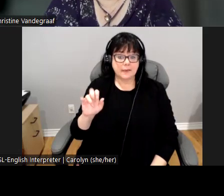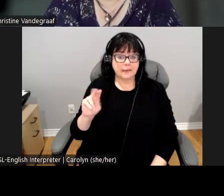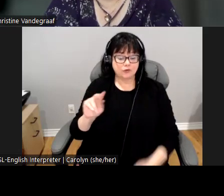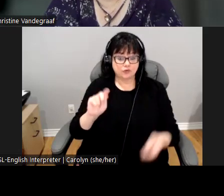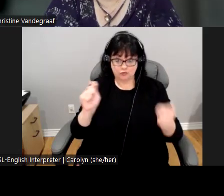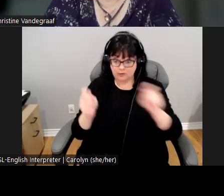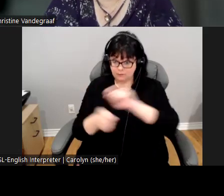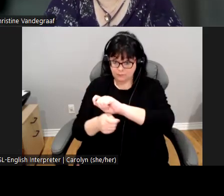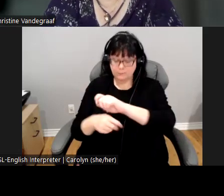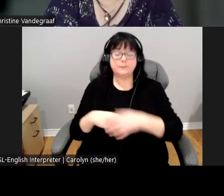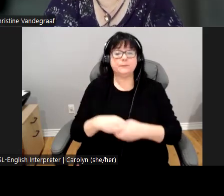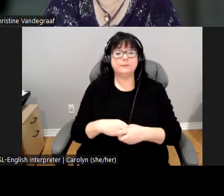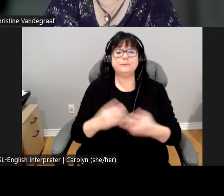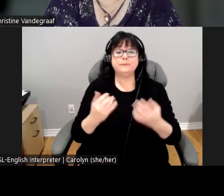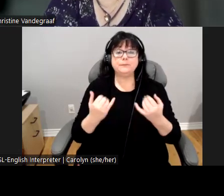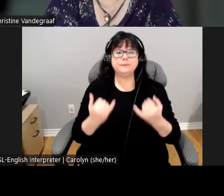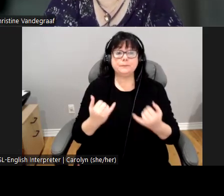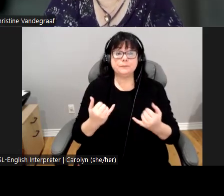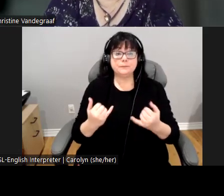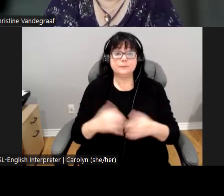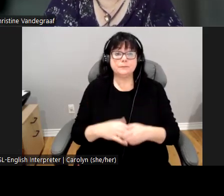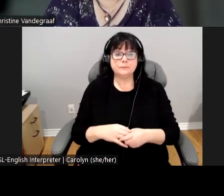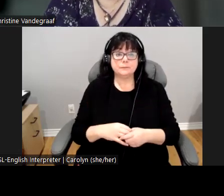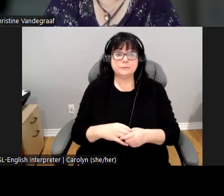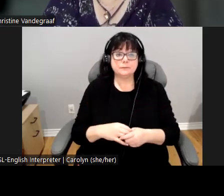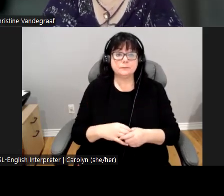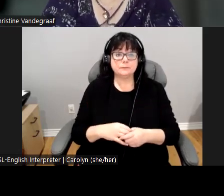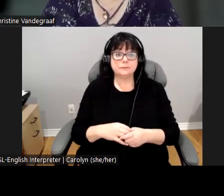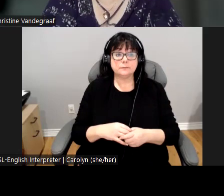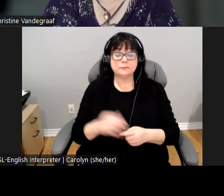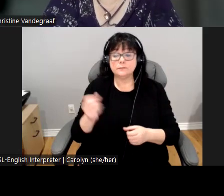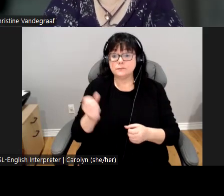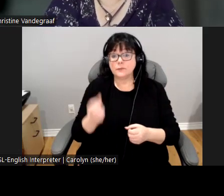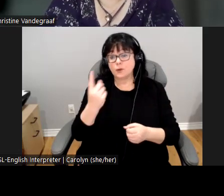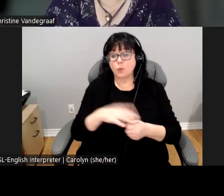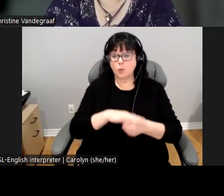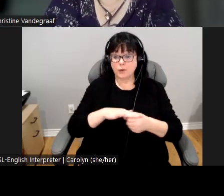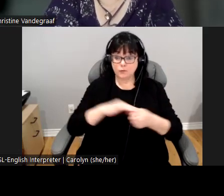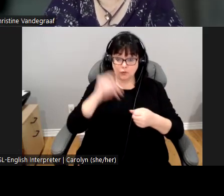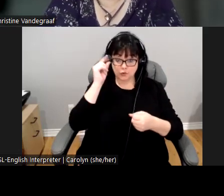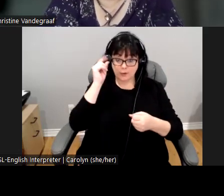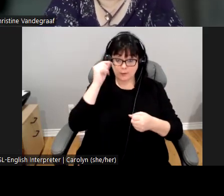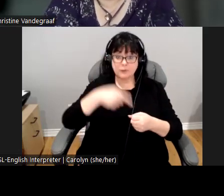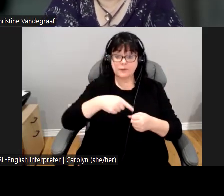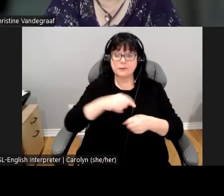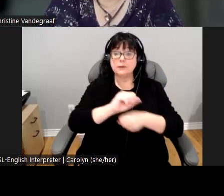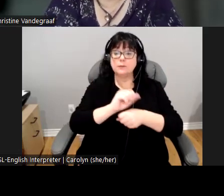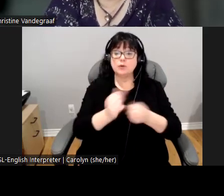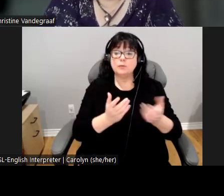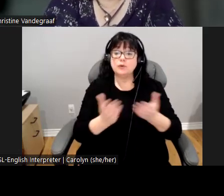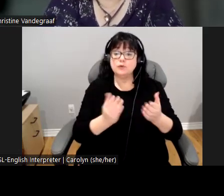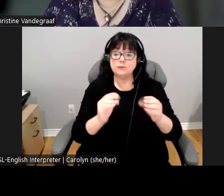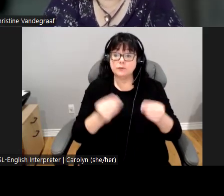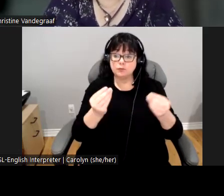are going through right now, or what we went through in one region in Hamilton, what we continued to